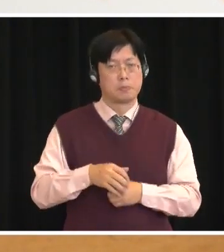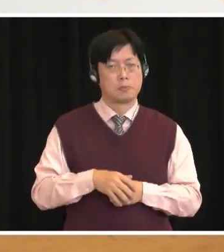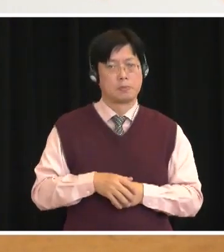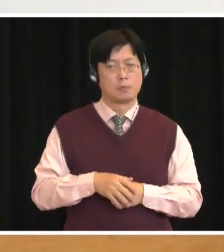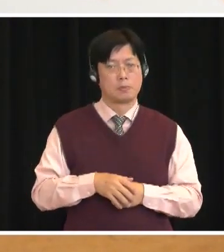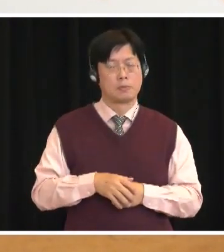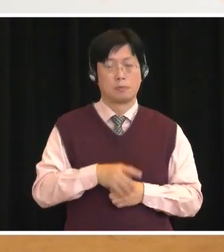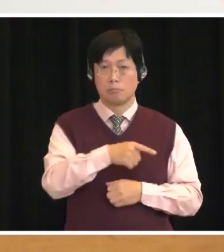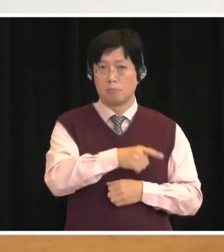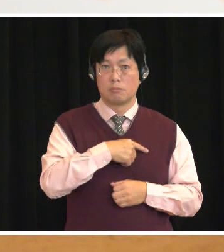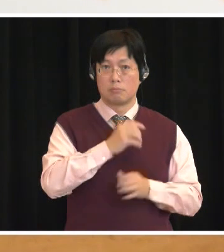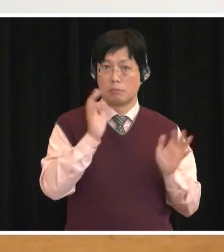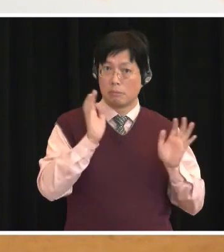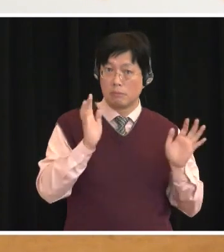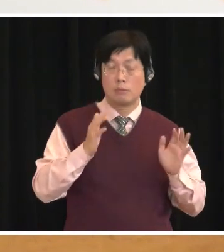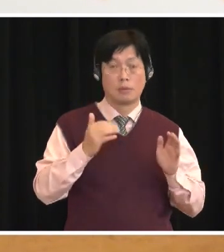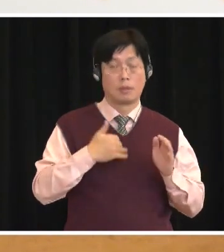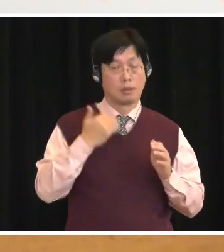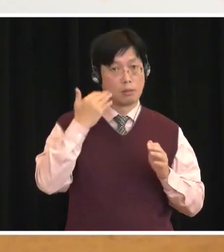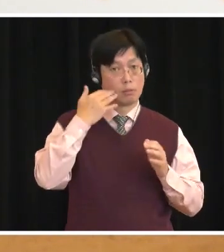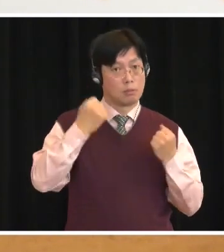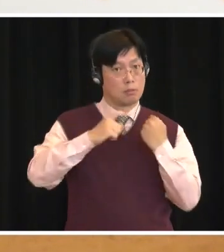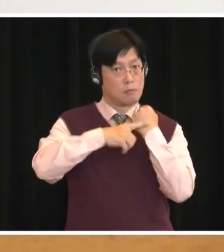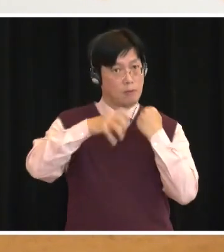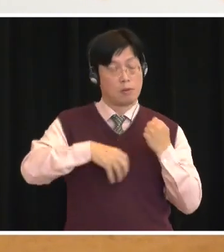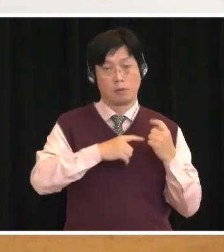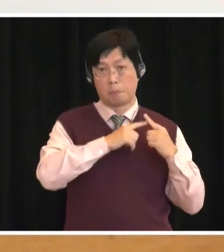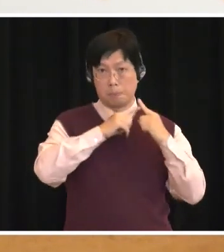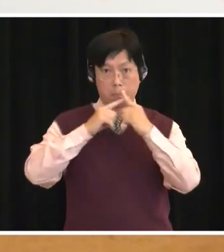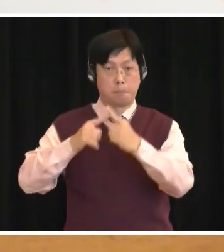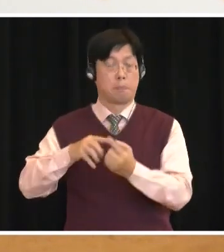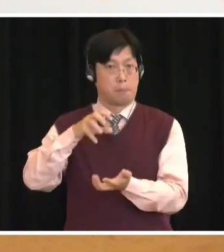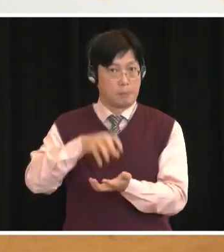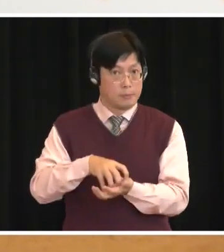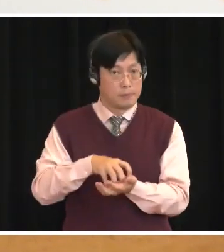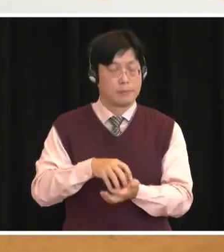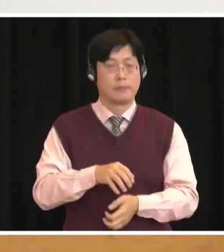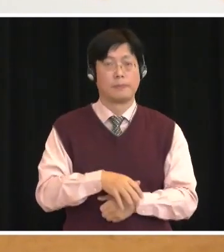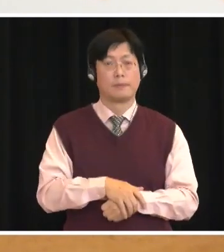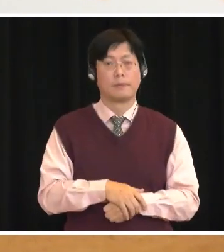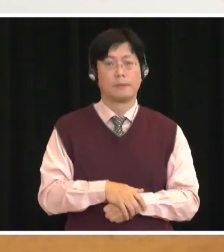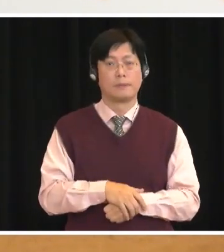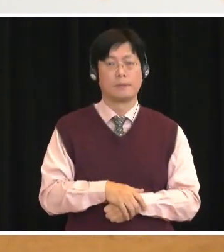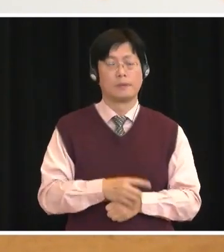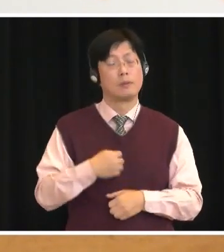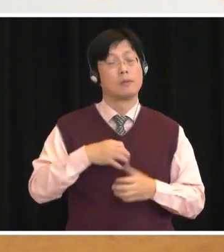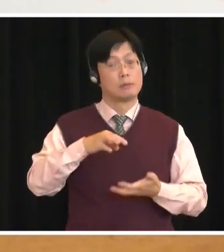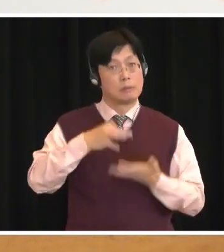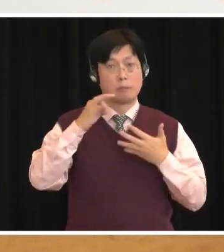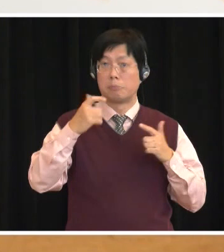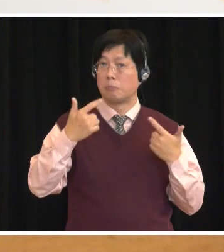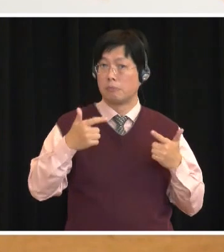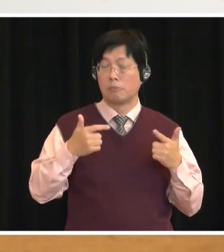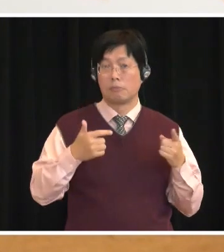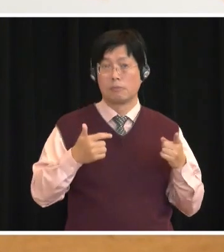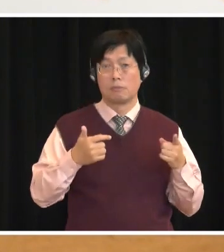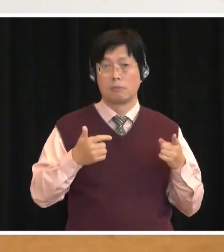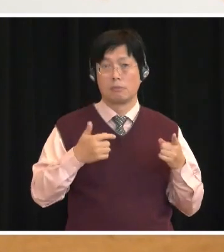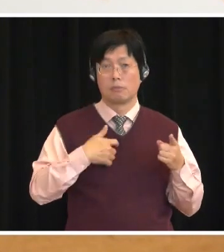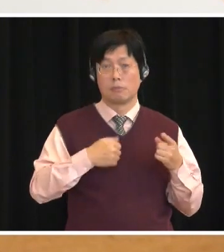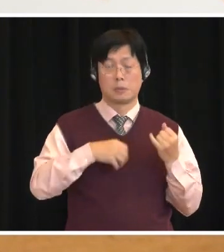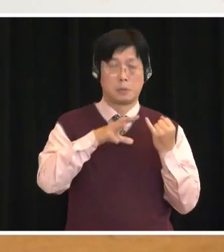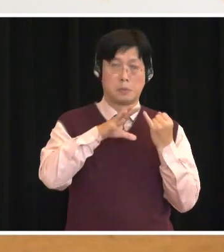court? I ask not about victims of sexual assaults, but just